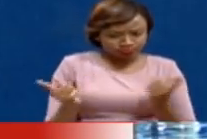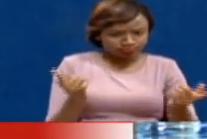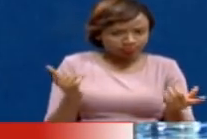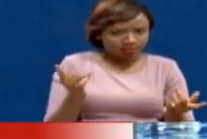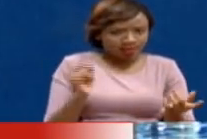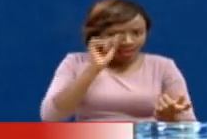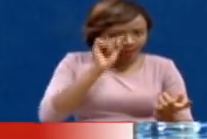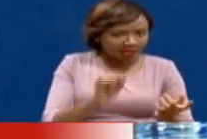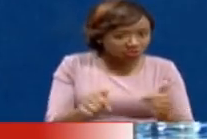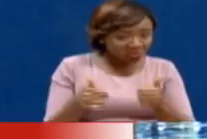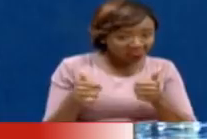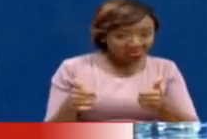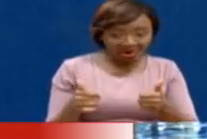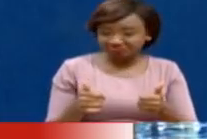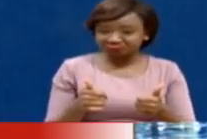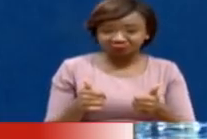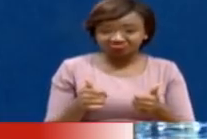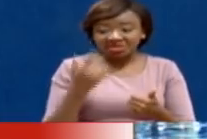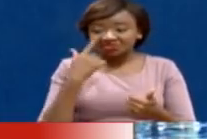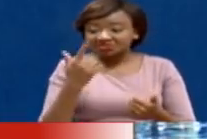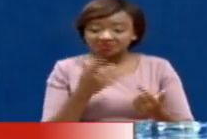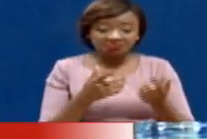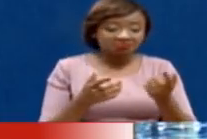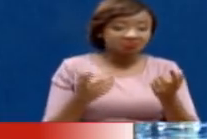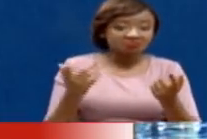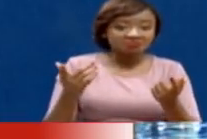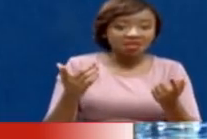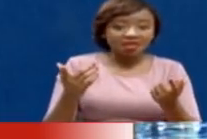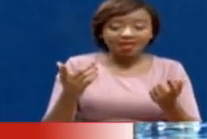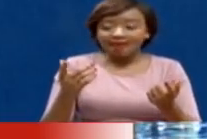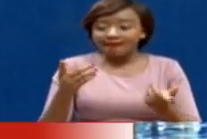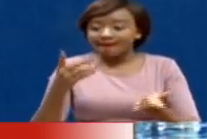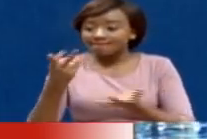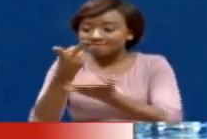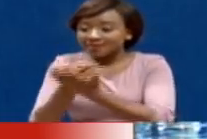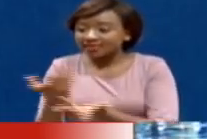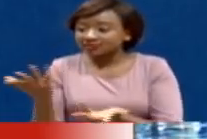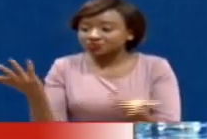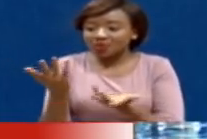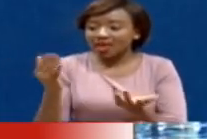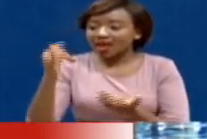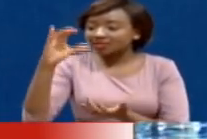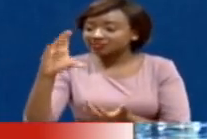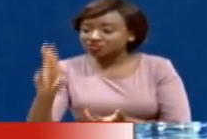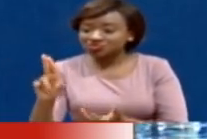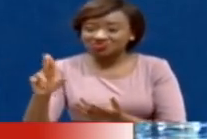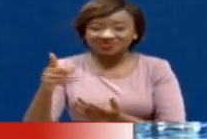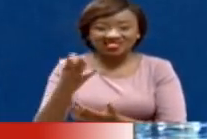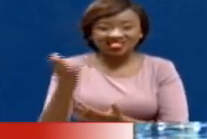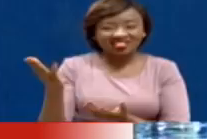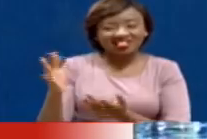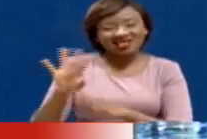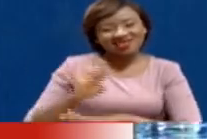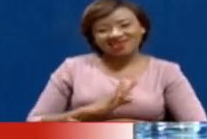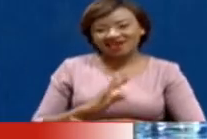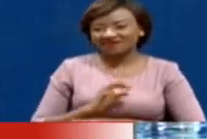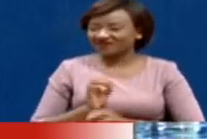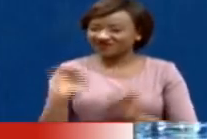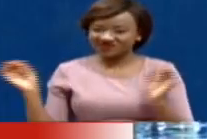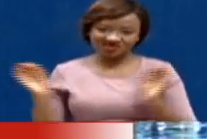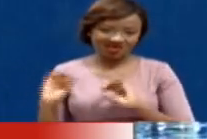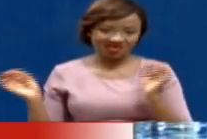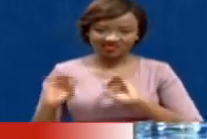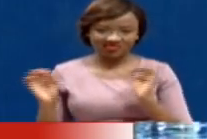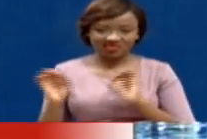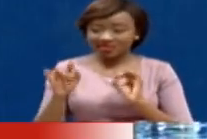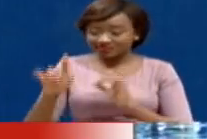you look at our ICU beds, if you look at our referral system, these are very fragile things, and it was tested during